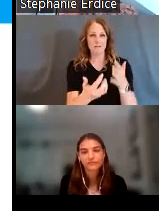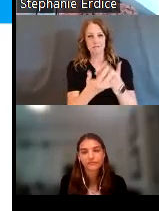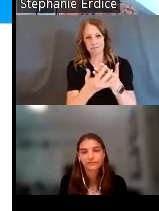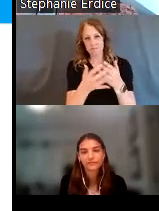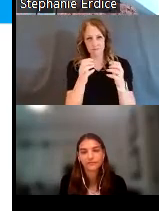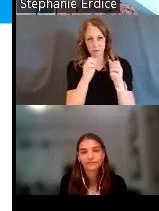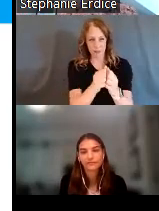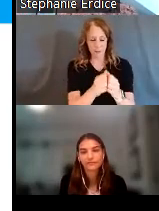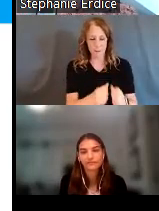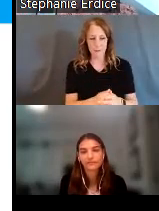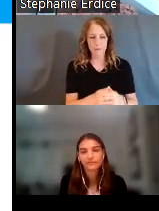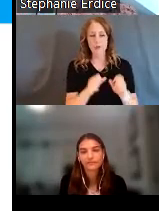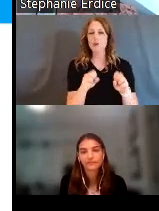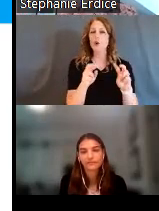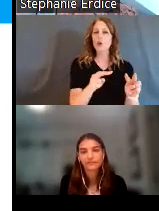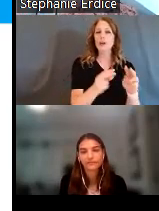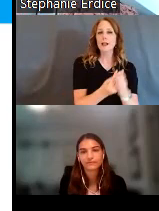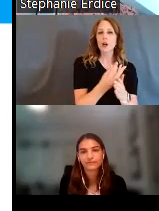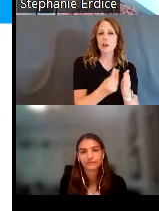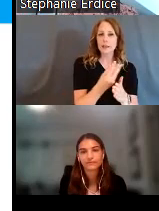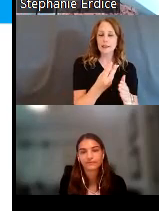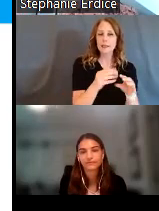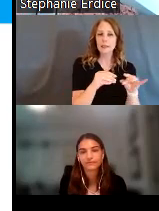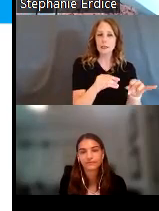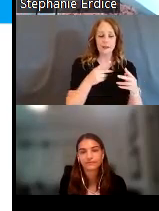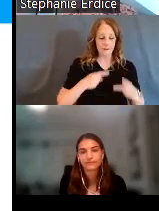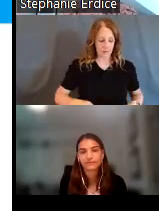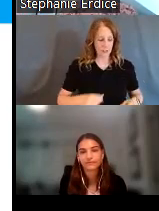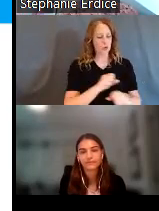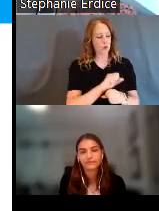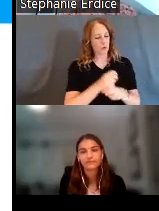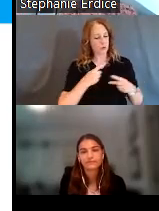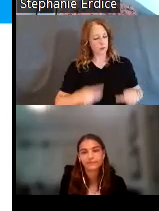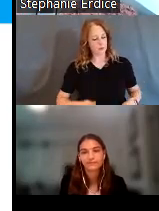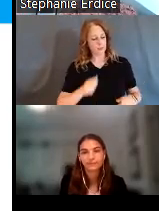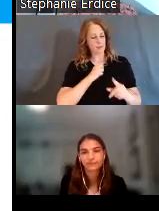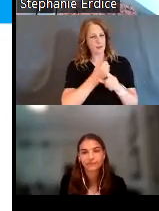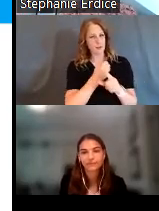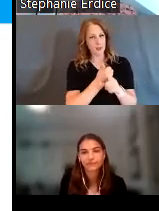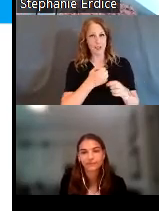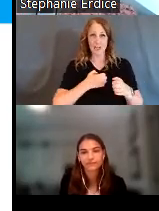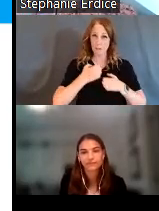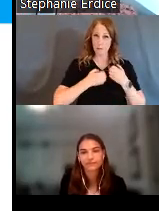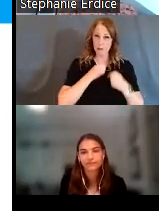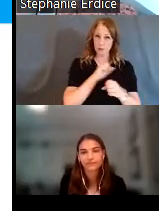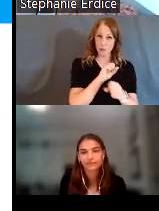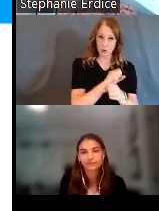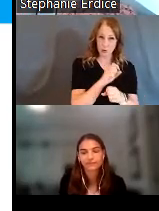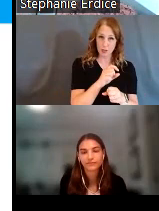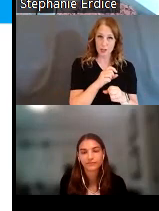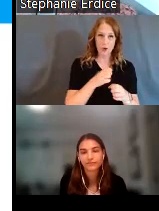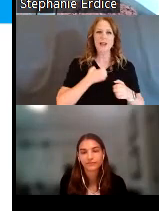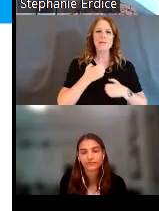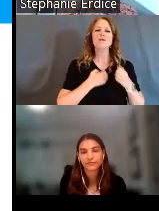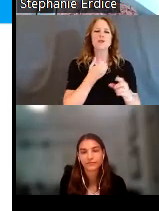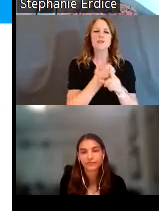So you could look at gardening as physical work, so physical self-care, emotional work or emotional